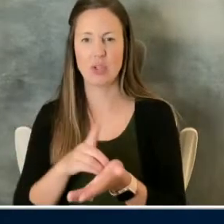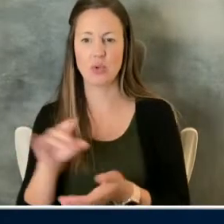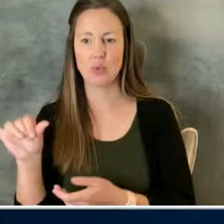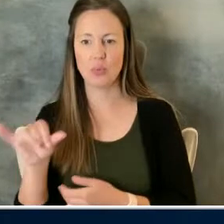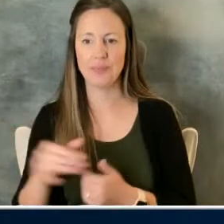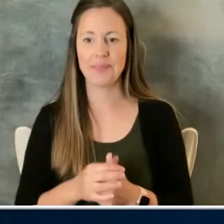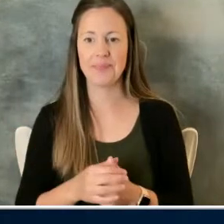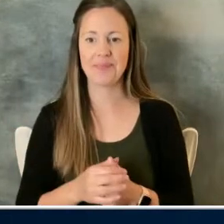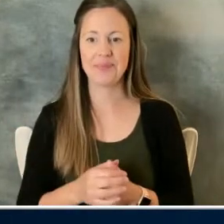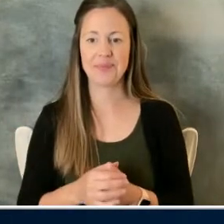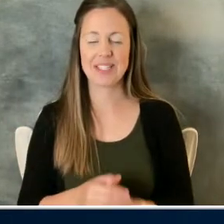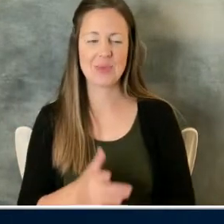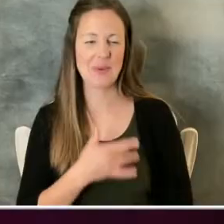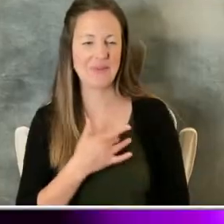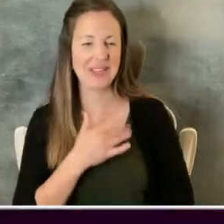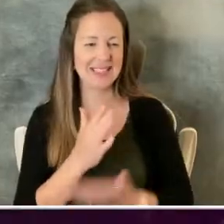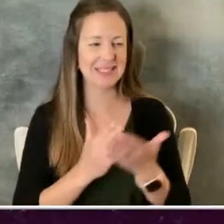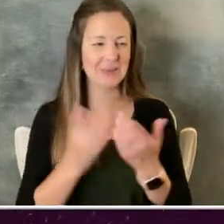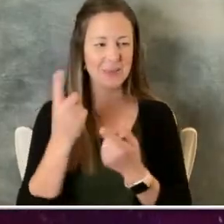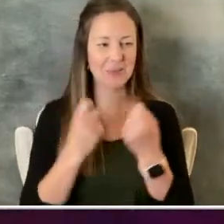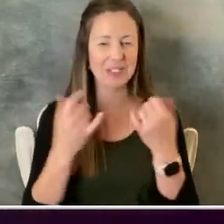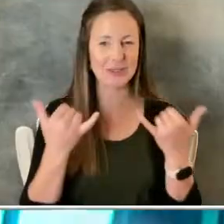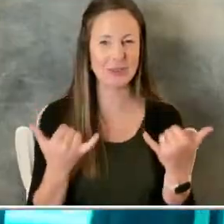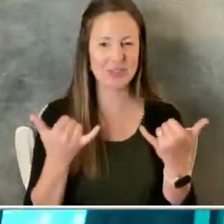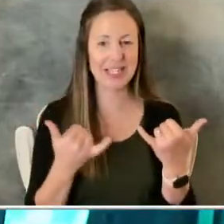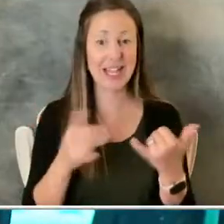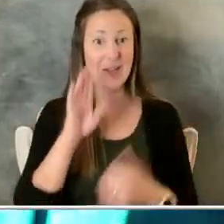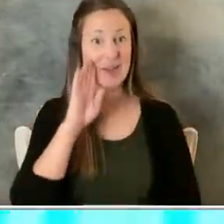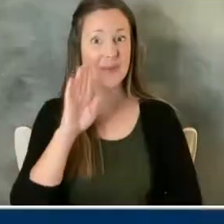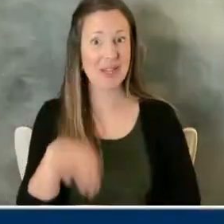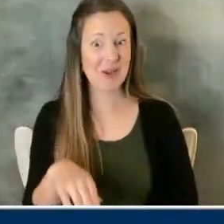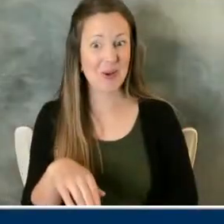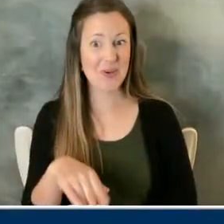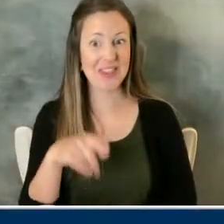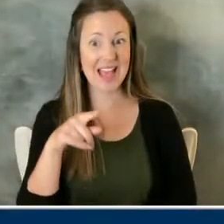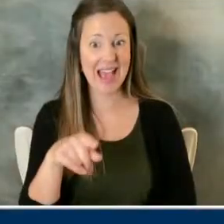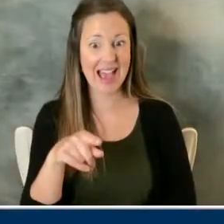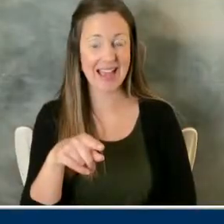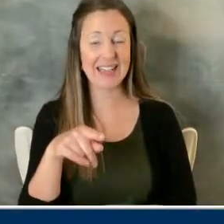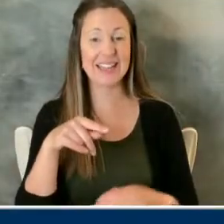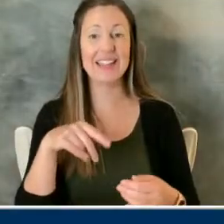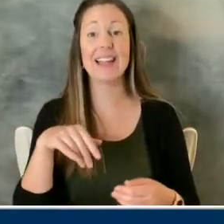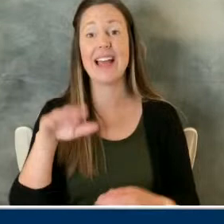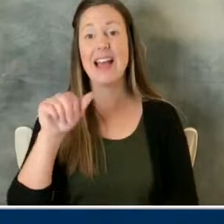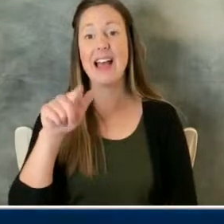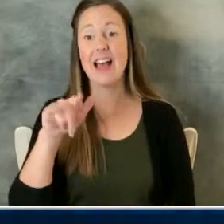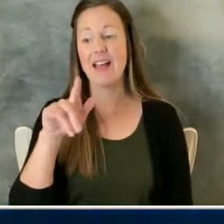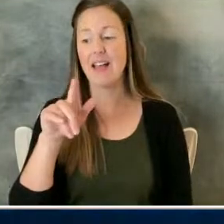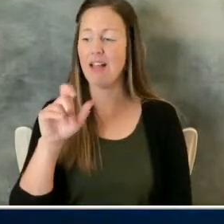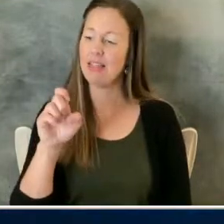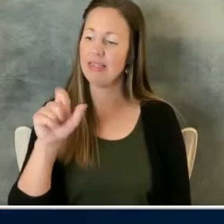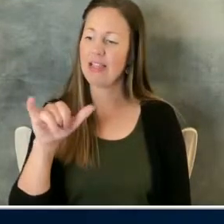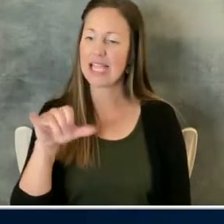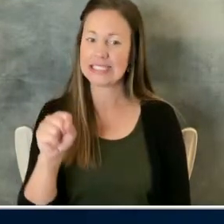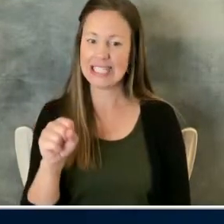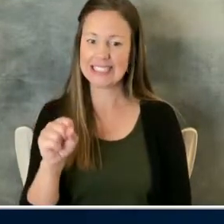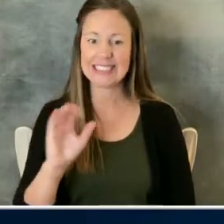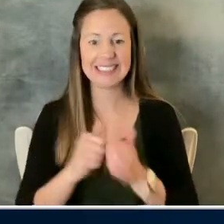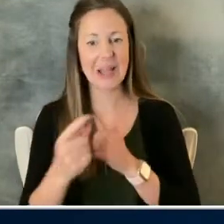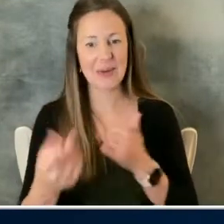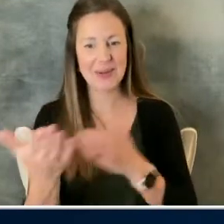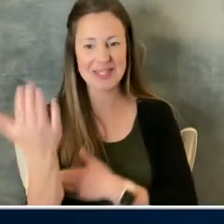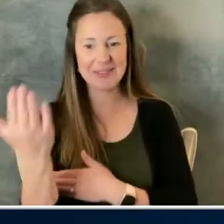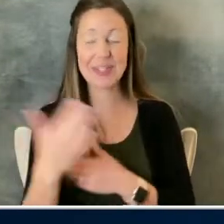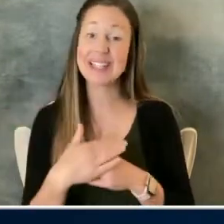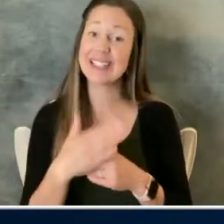questions out there today, and we know that in Studio B is Alexis Del Cid. Alexis, how you doing this morning? Good morning. I'm doing